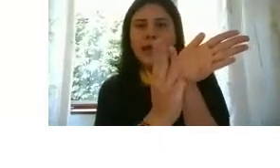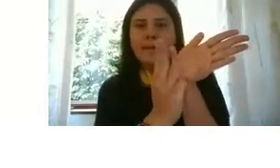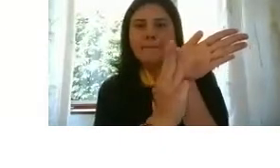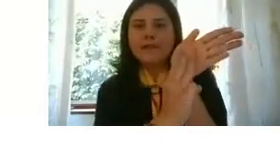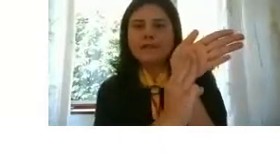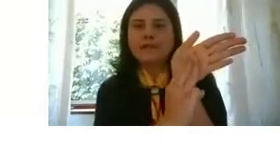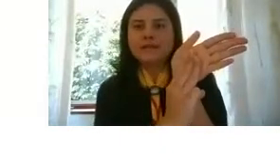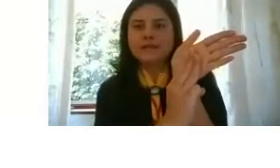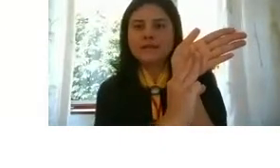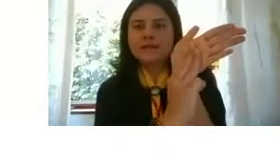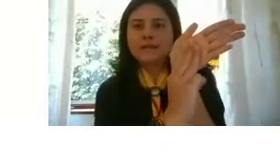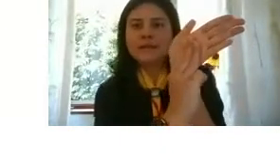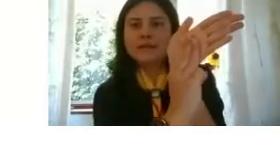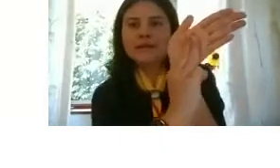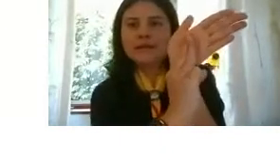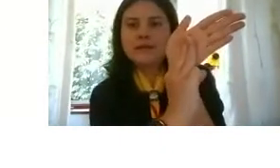M.